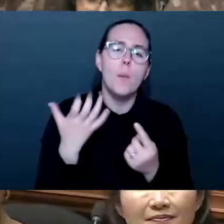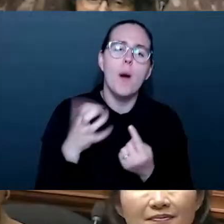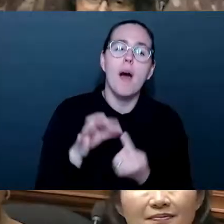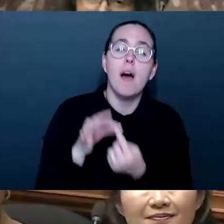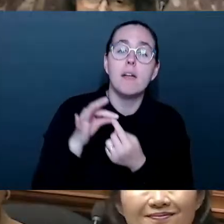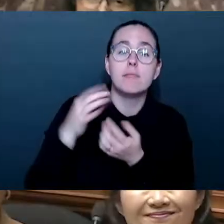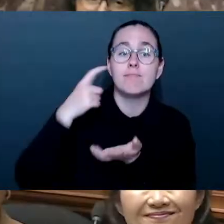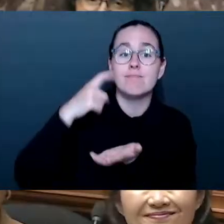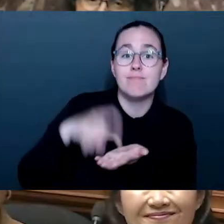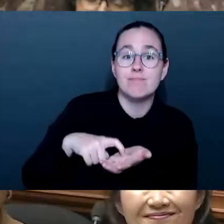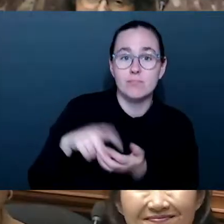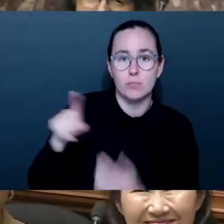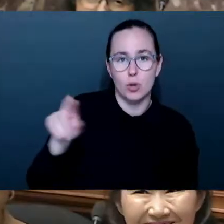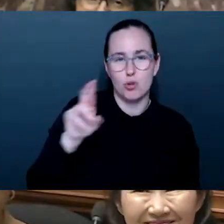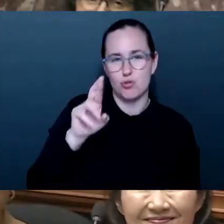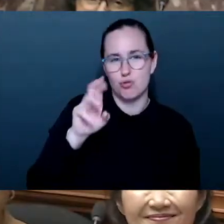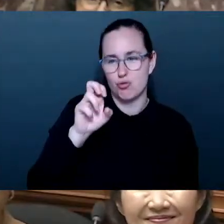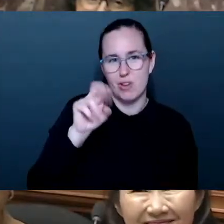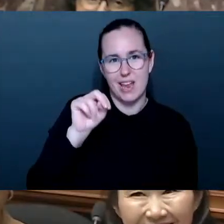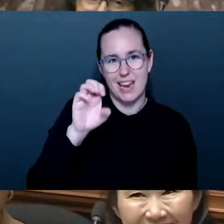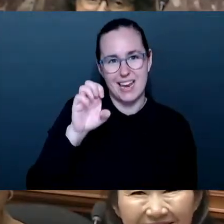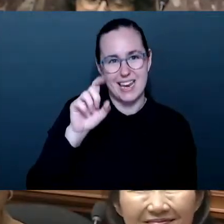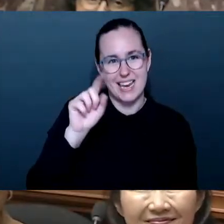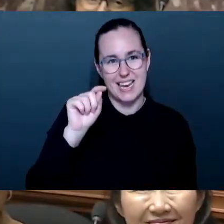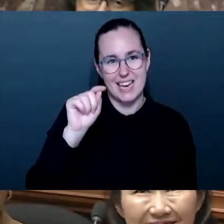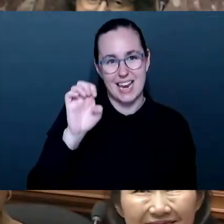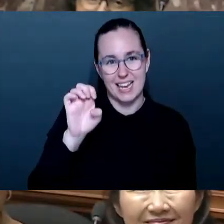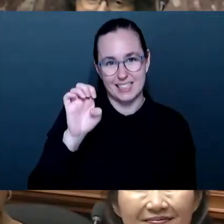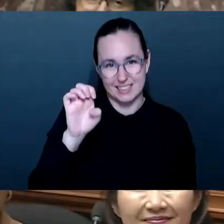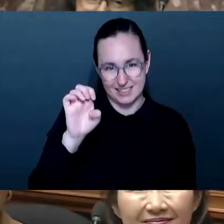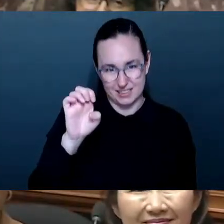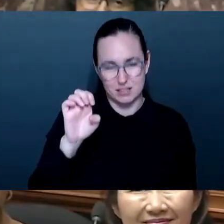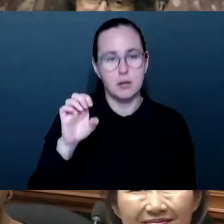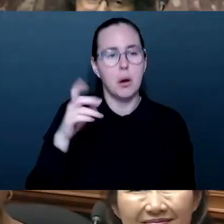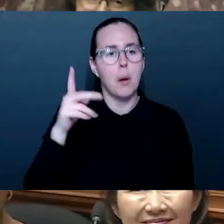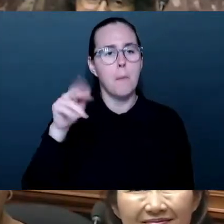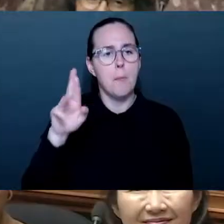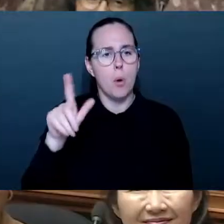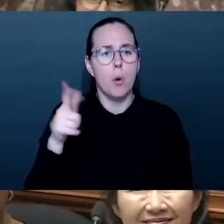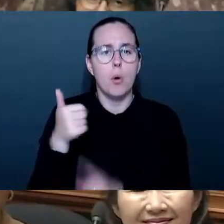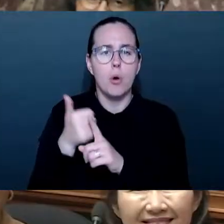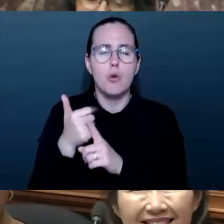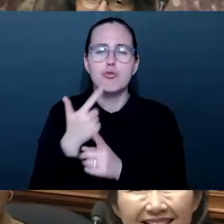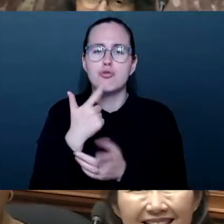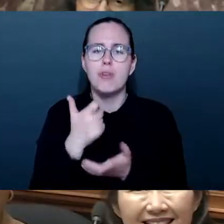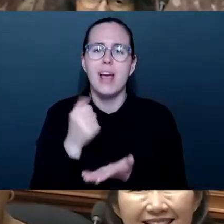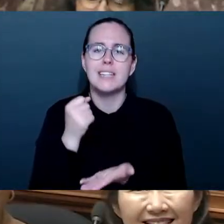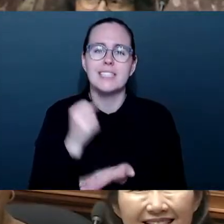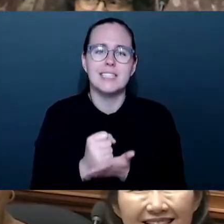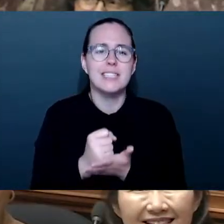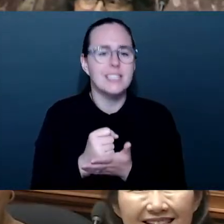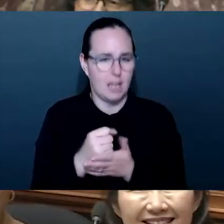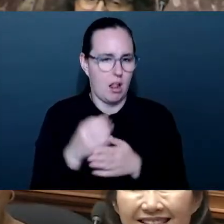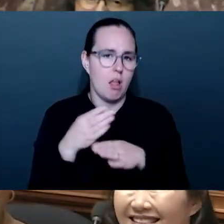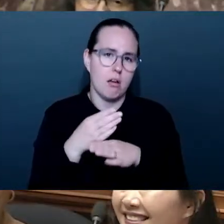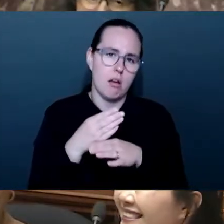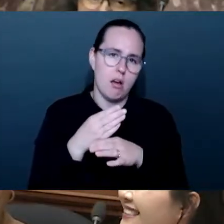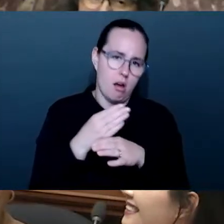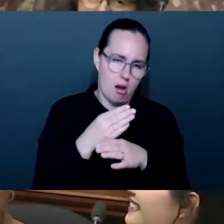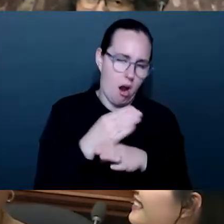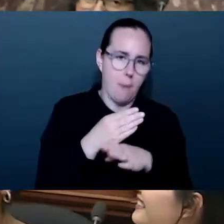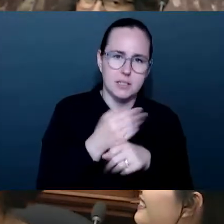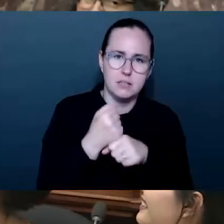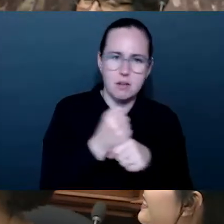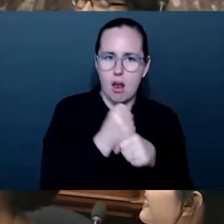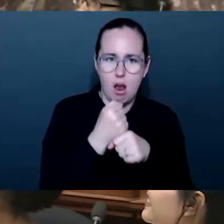Seal carpenter, who is a terrific mentor for young women in particular who are coming up through the trades. And I just want to say, Ronette, I think